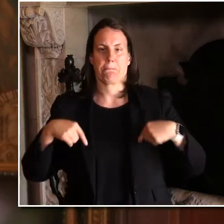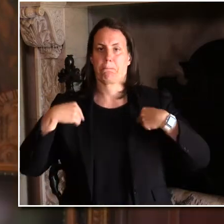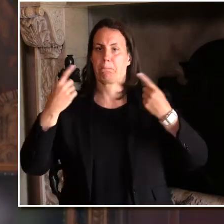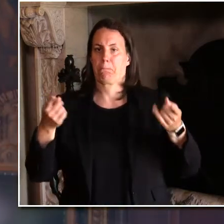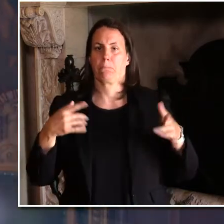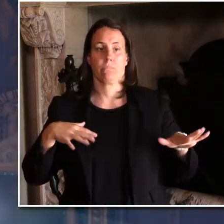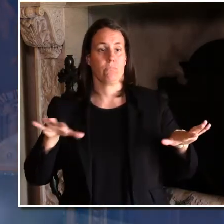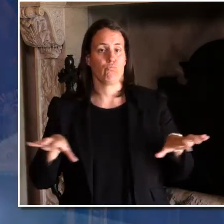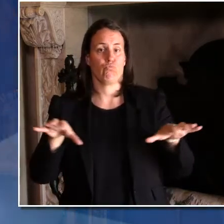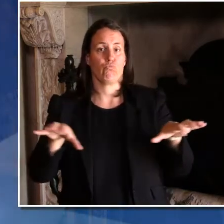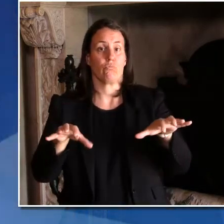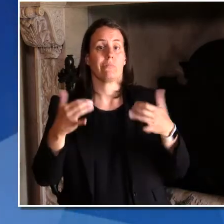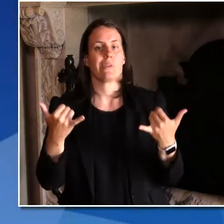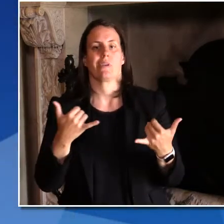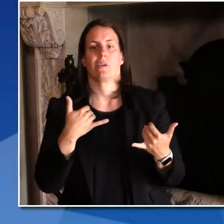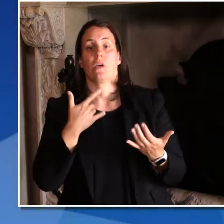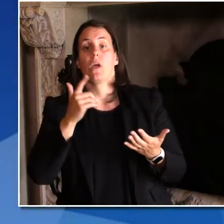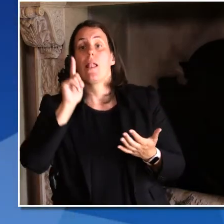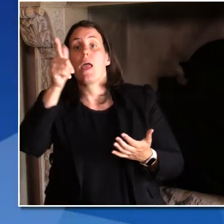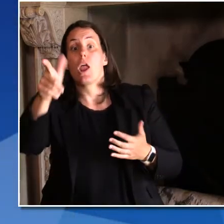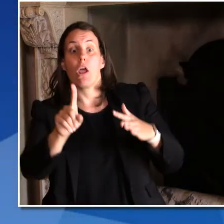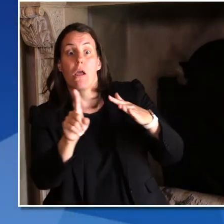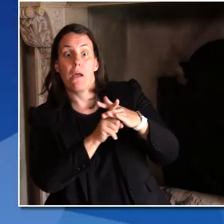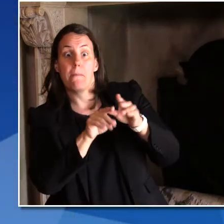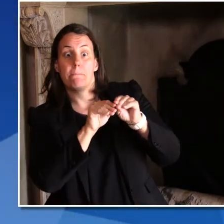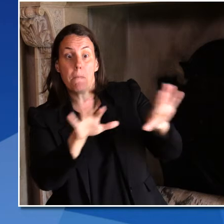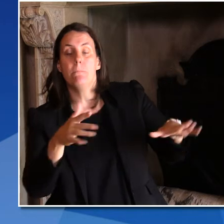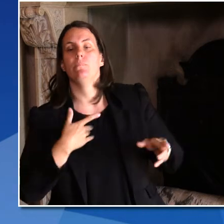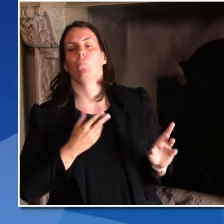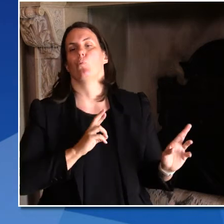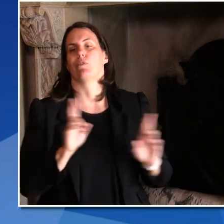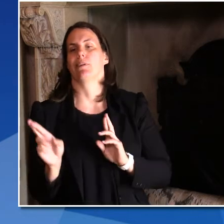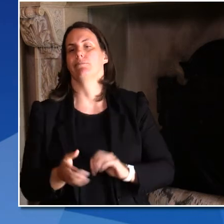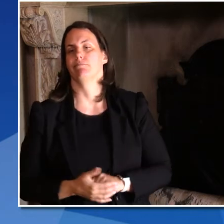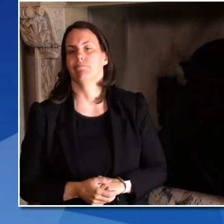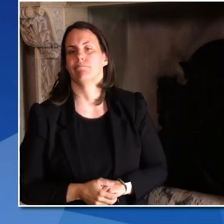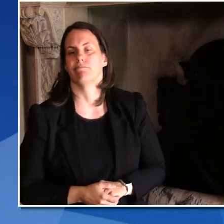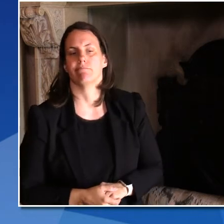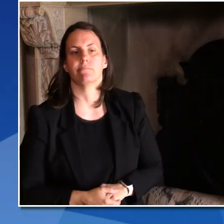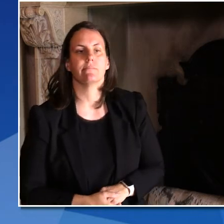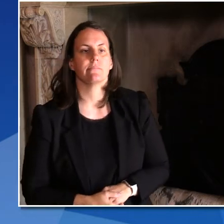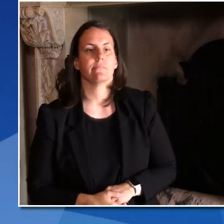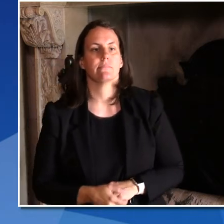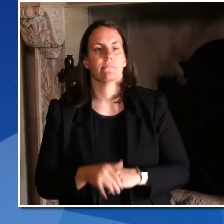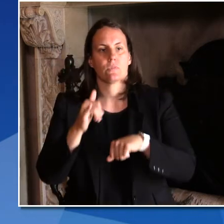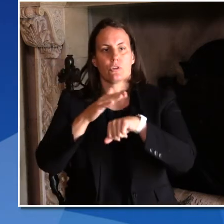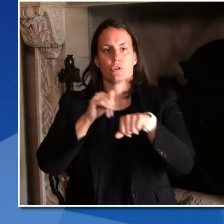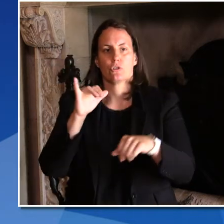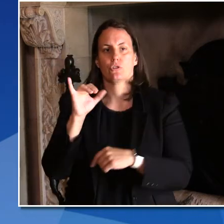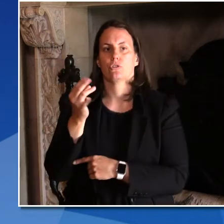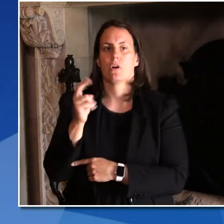Thank you, Ryan. Now to John Doran from WLUK TV in Green Bay. John?